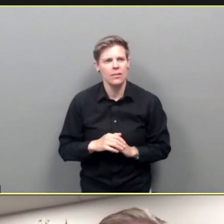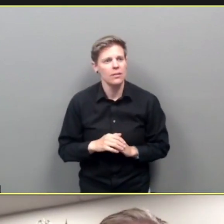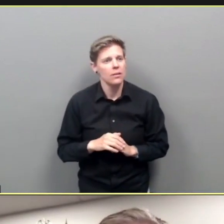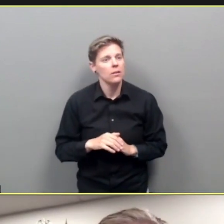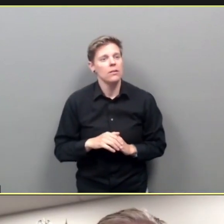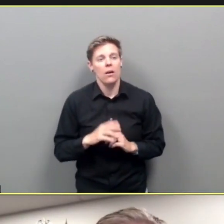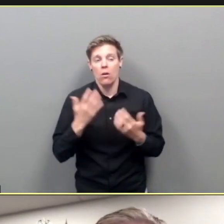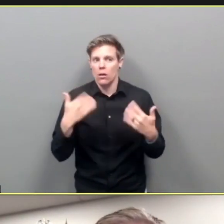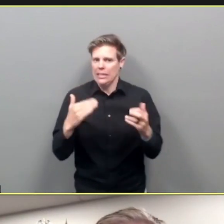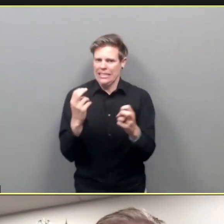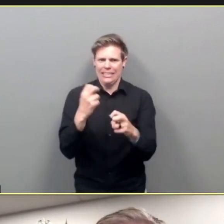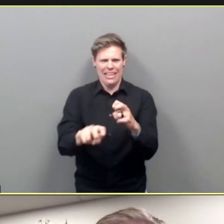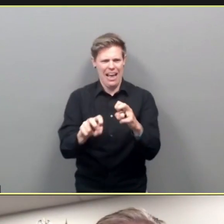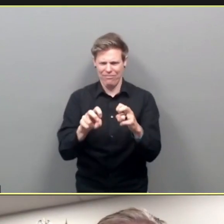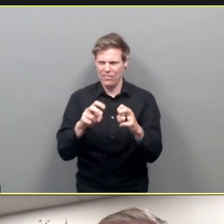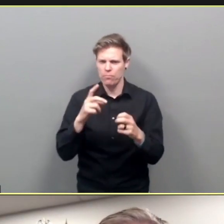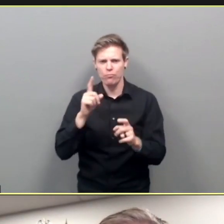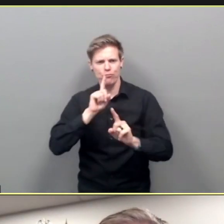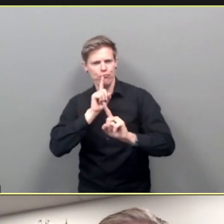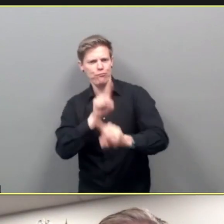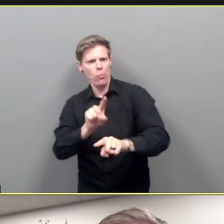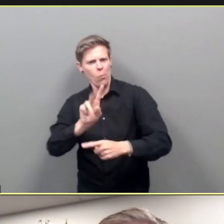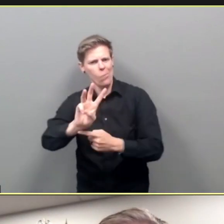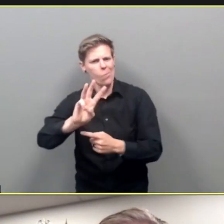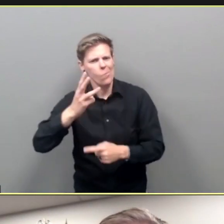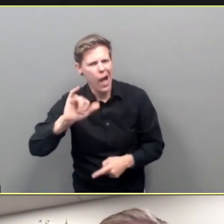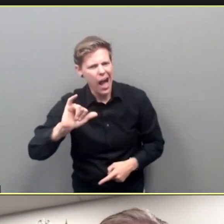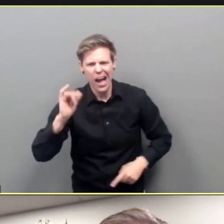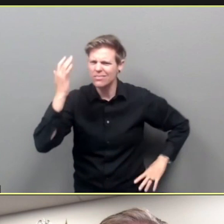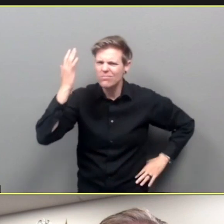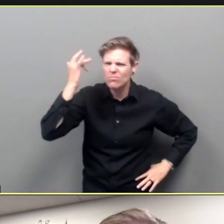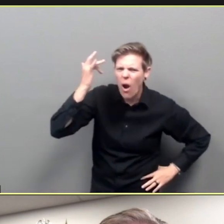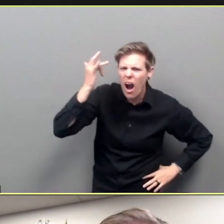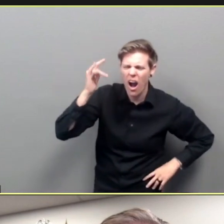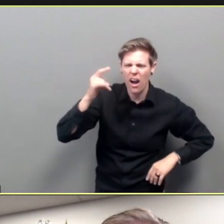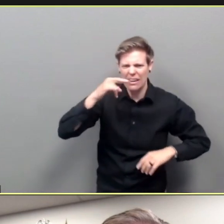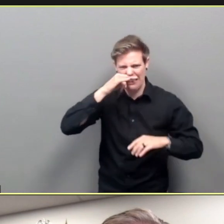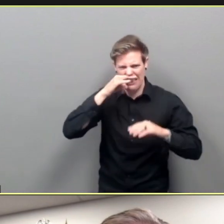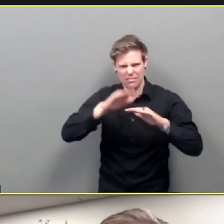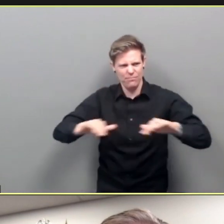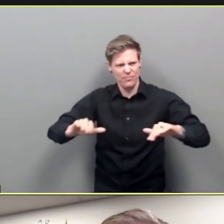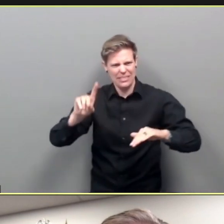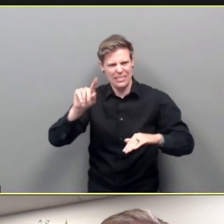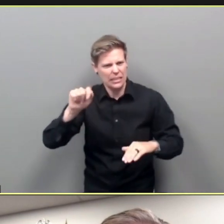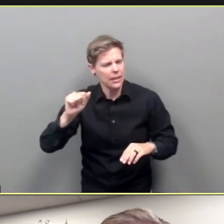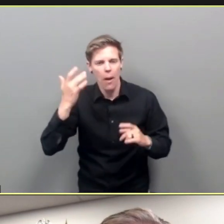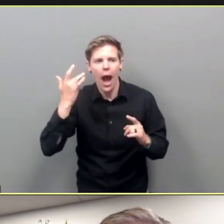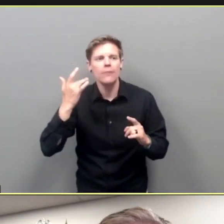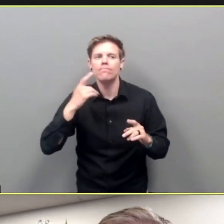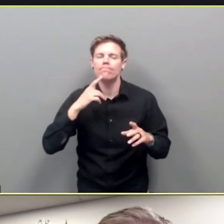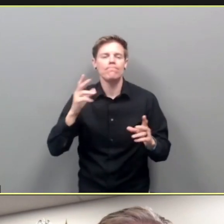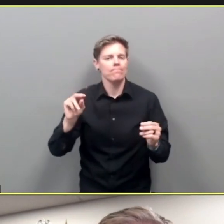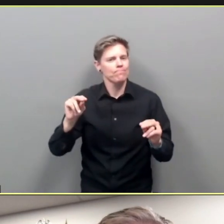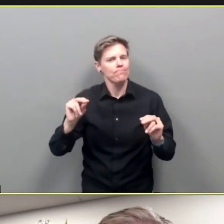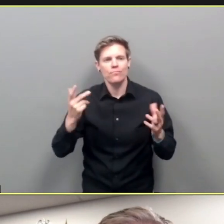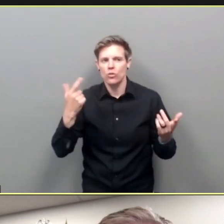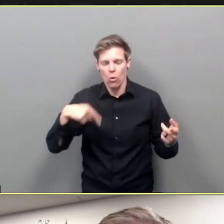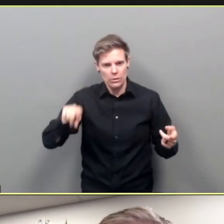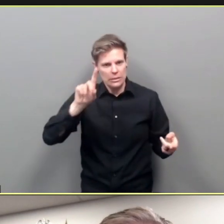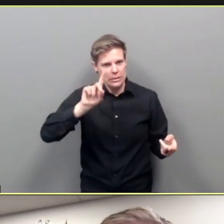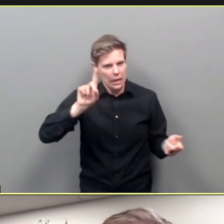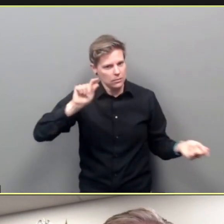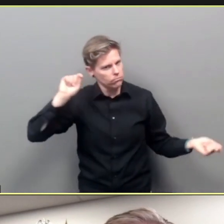right? So absolutely, the Delta has been a game changer. So we did not see the same number